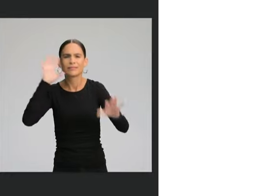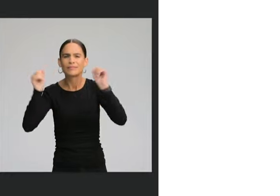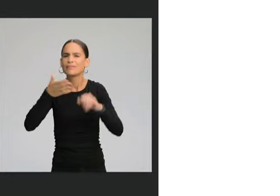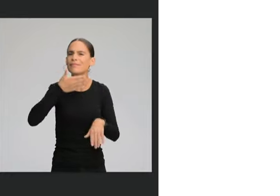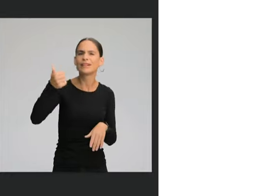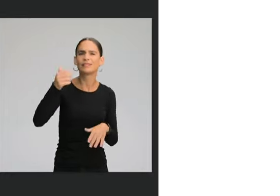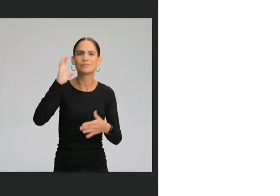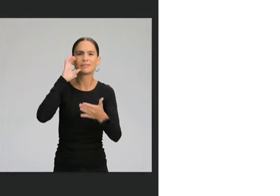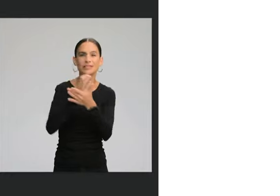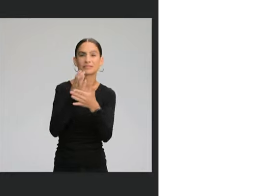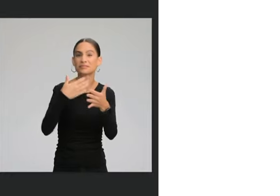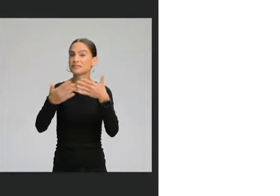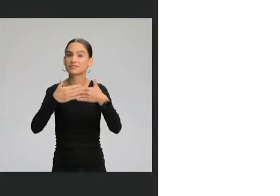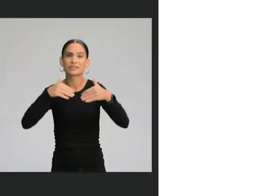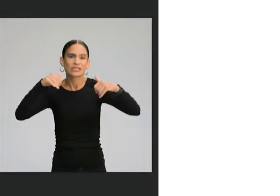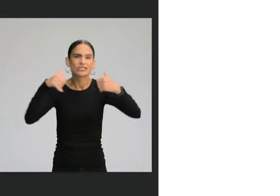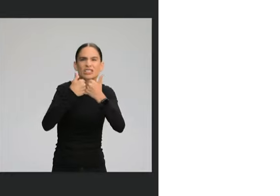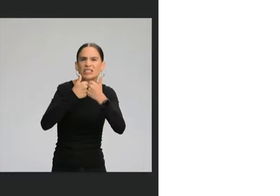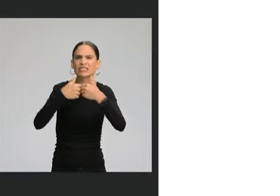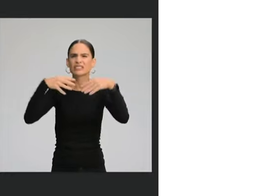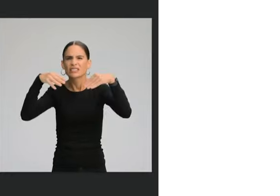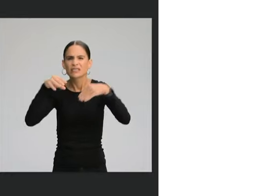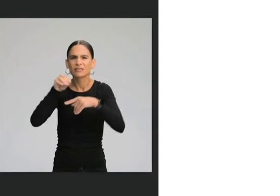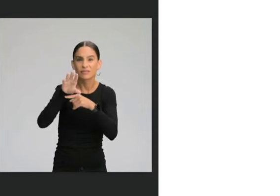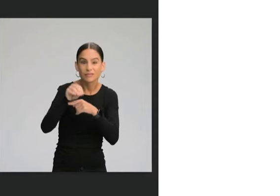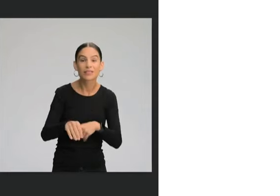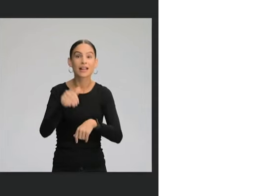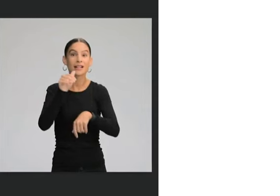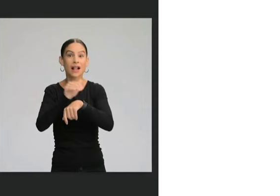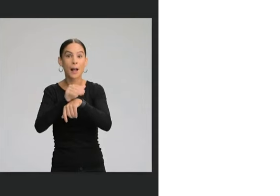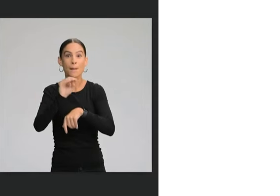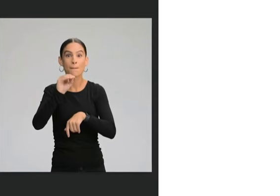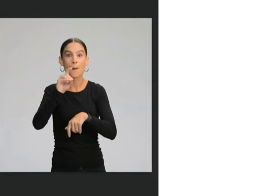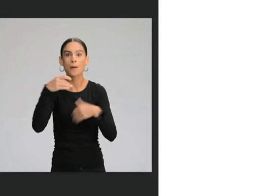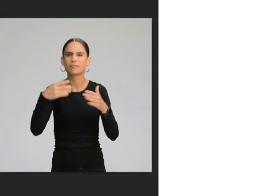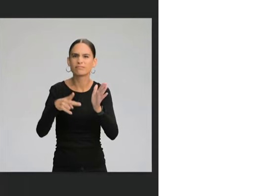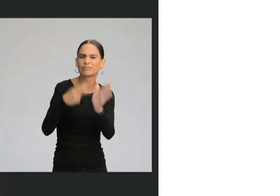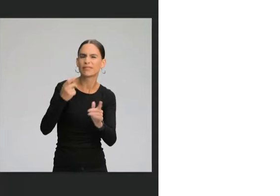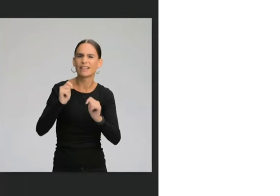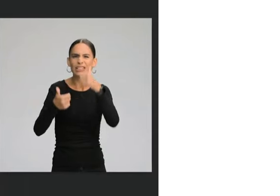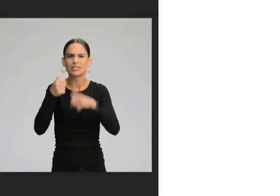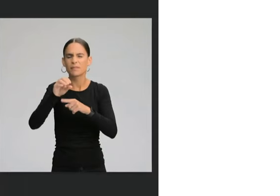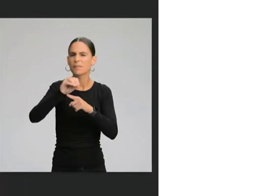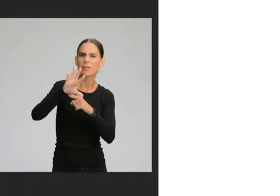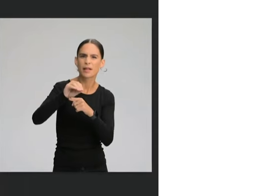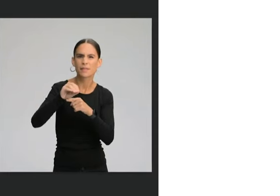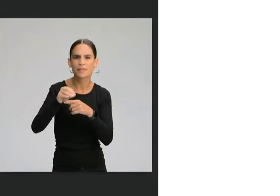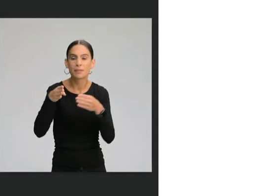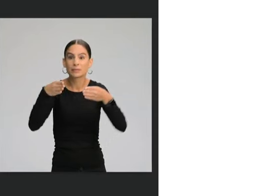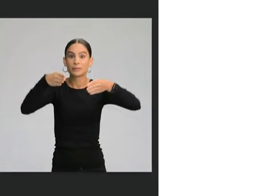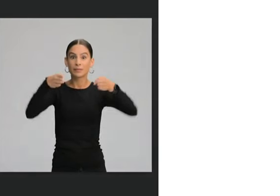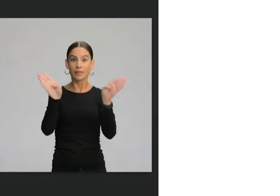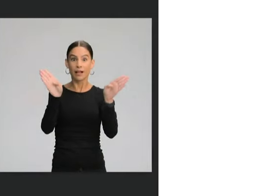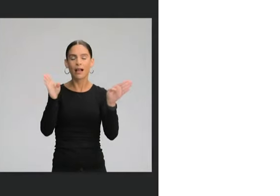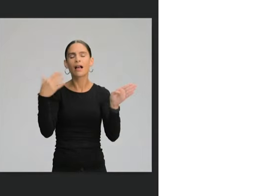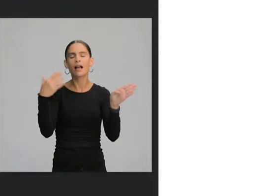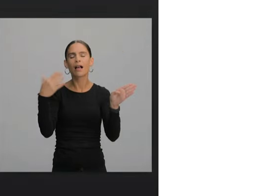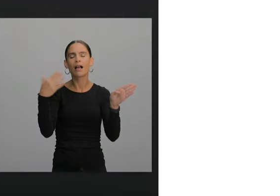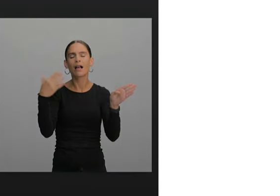environments while making night mode exposure twice as fast. And the ultra-wide camera takes incredible-looking photos and